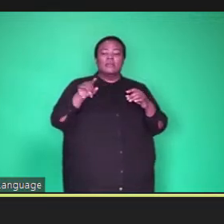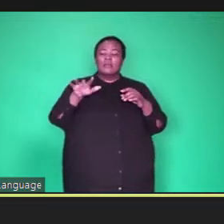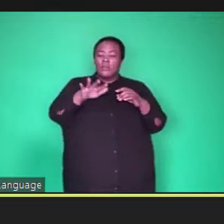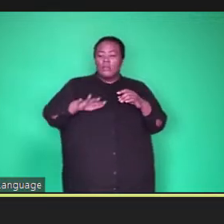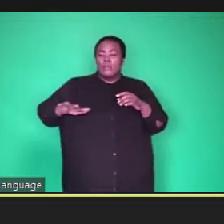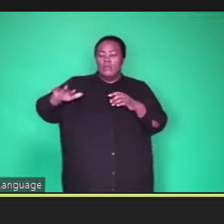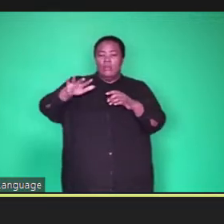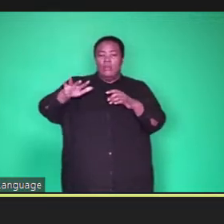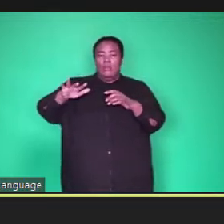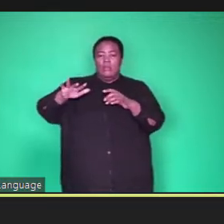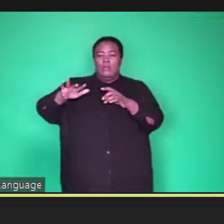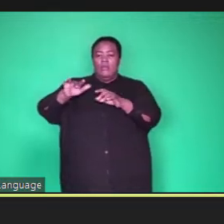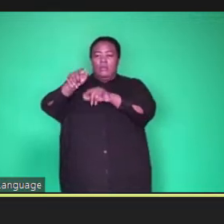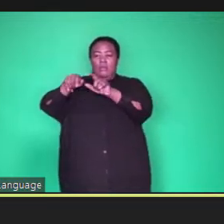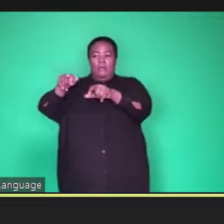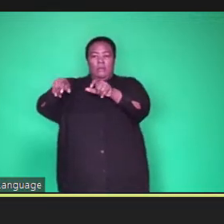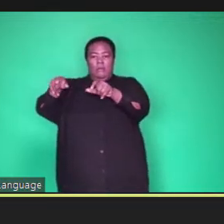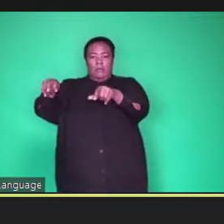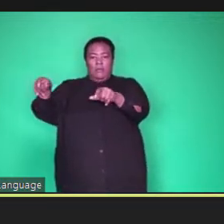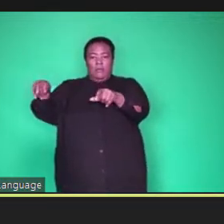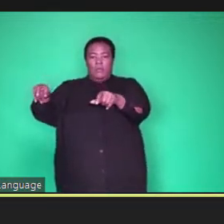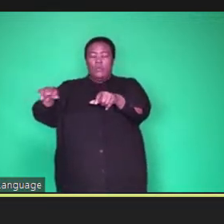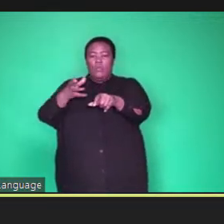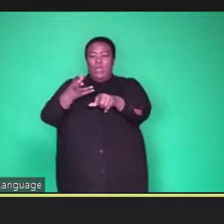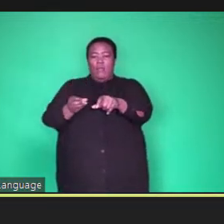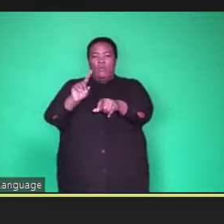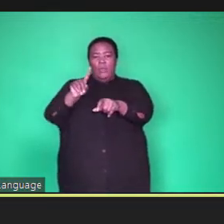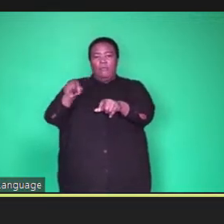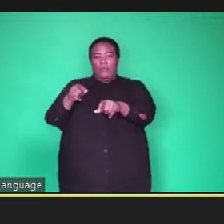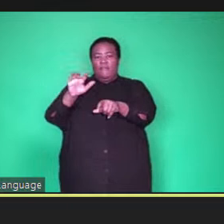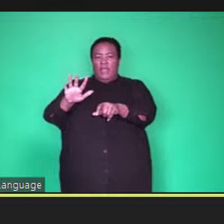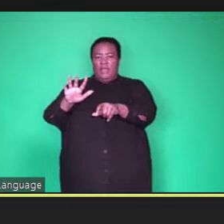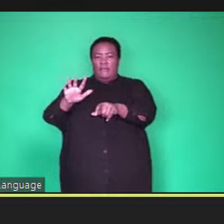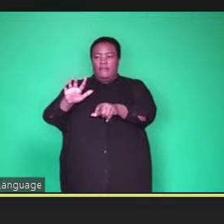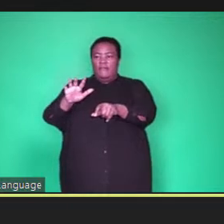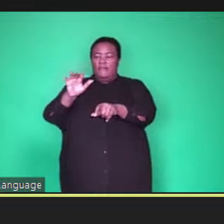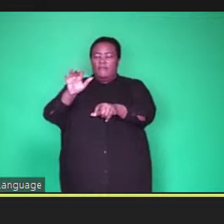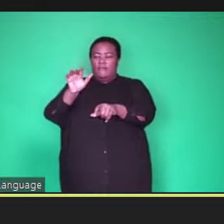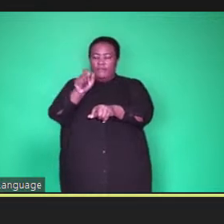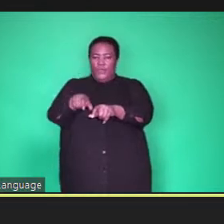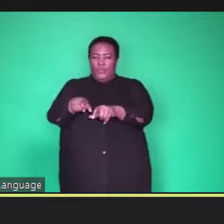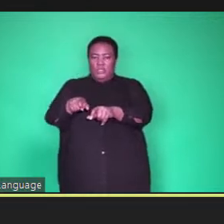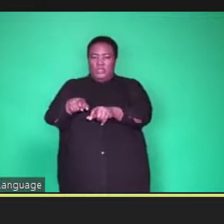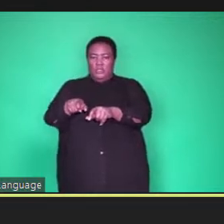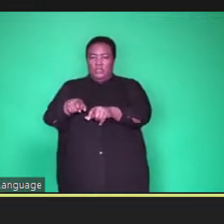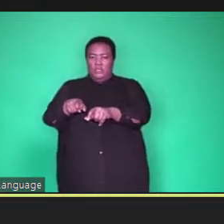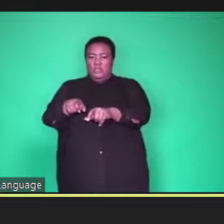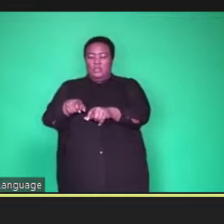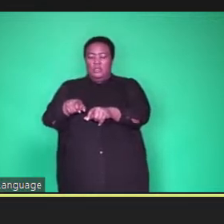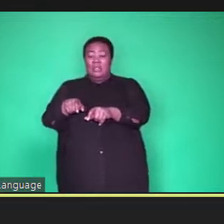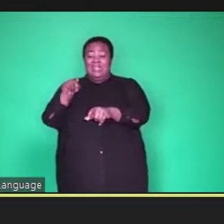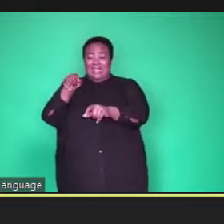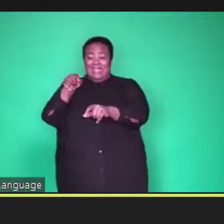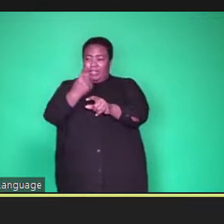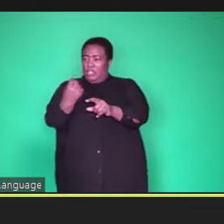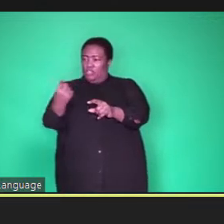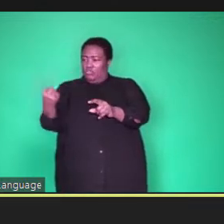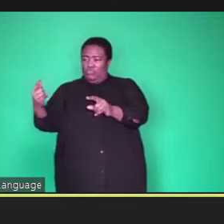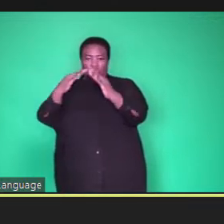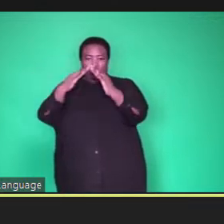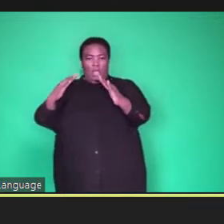of what it is, there is 1.5 persons per household who are not there at the time of the national census.